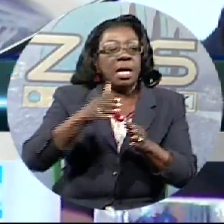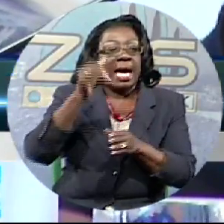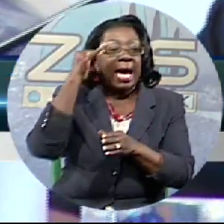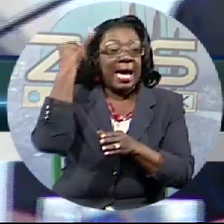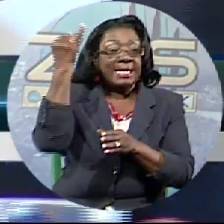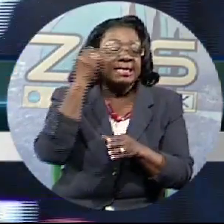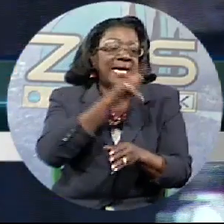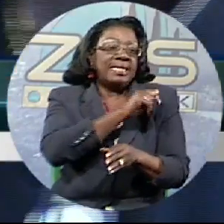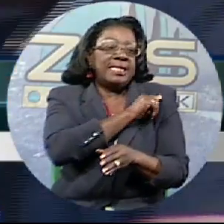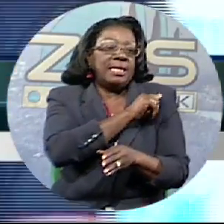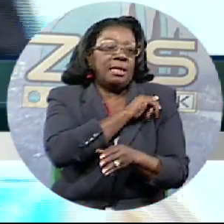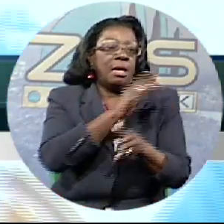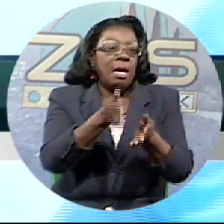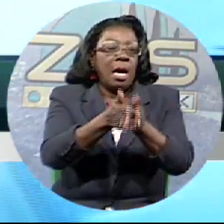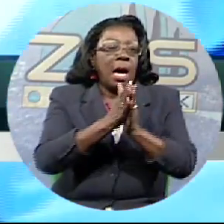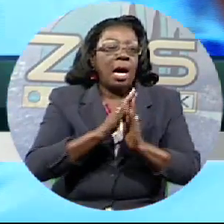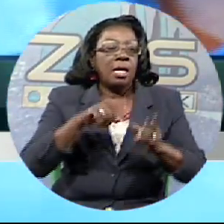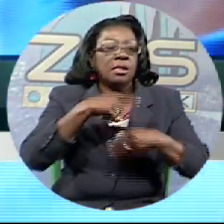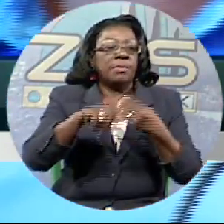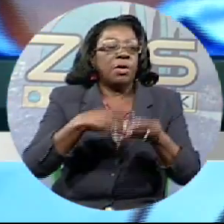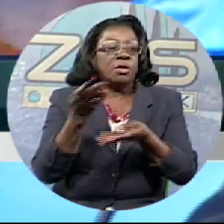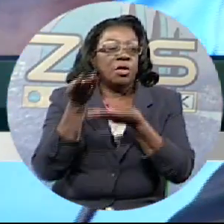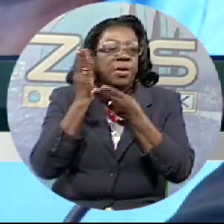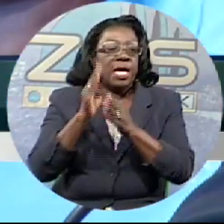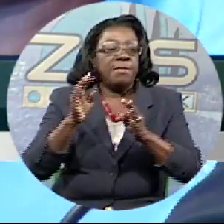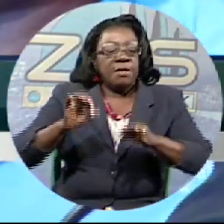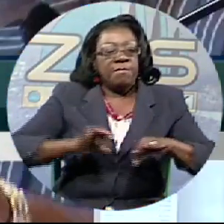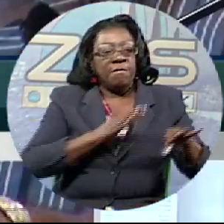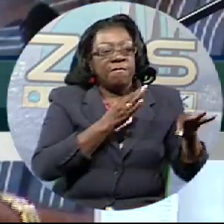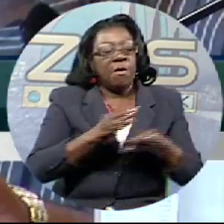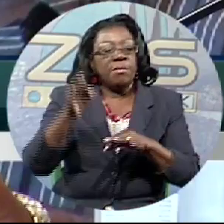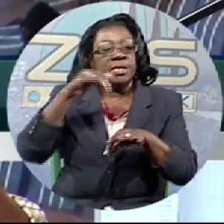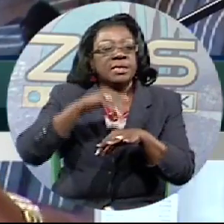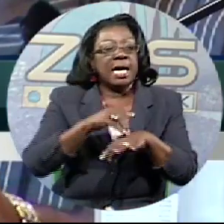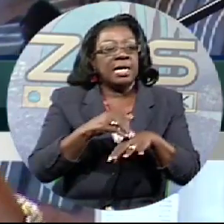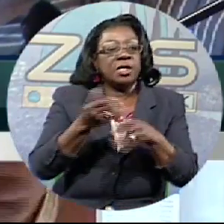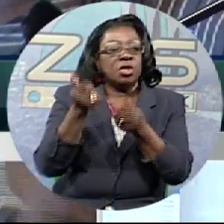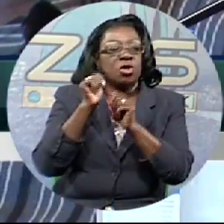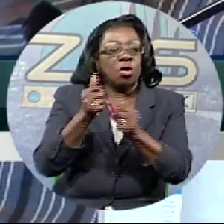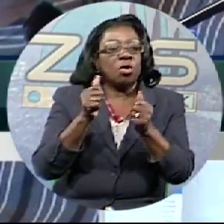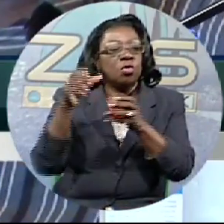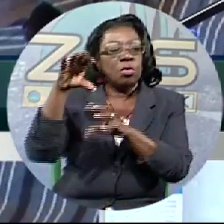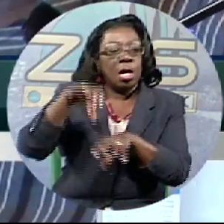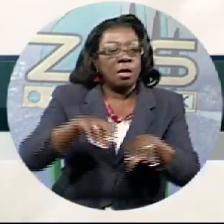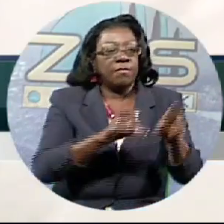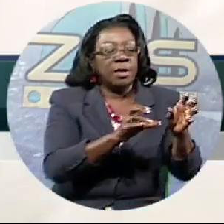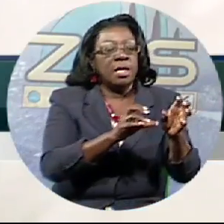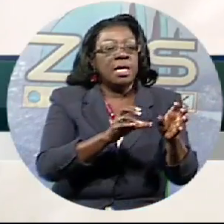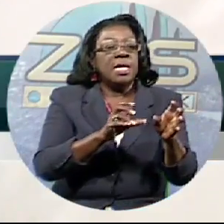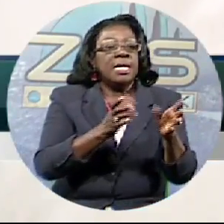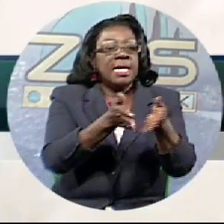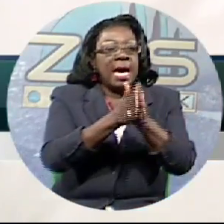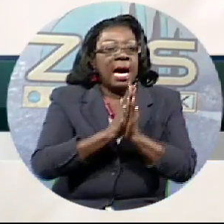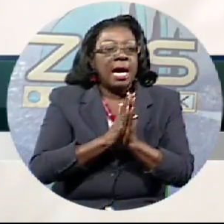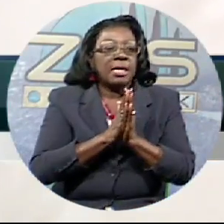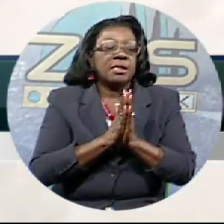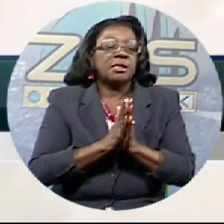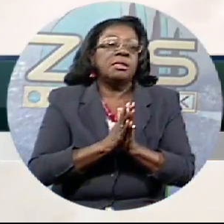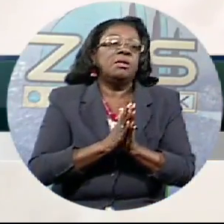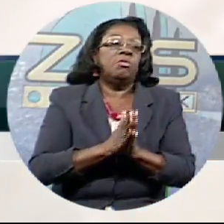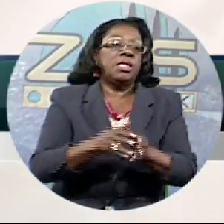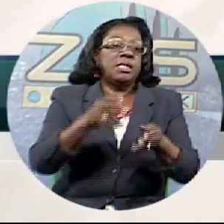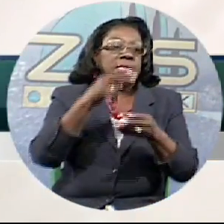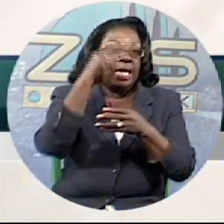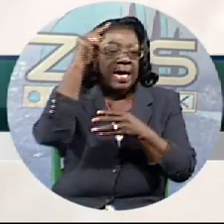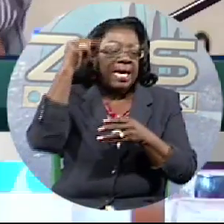announcing Bahamian acts scheduled to perform at Bahamas Junk New Carnival. Taylor demanded to be immediately informed of the headliner his band would